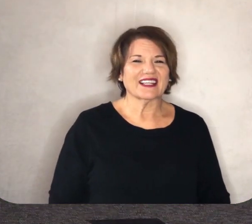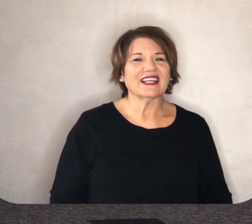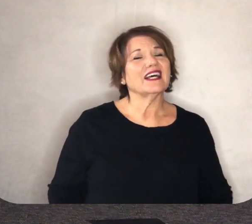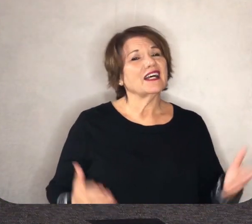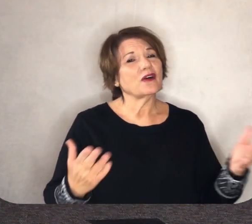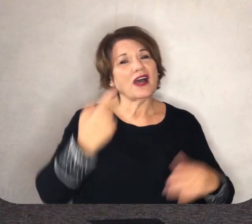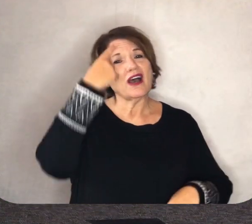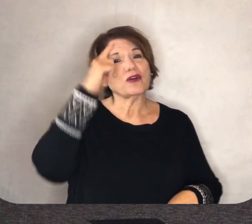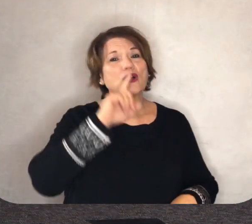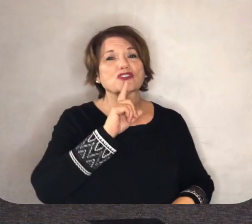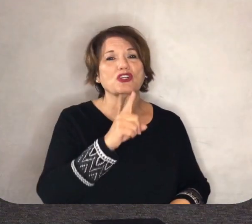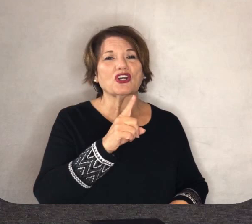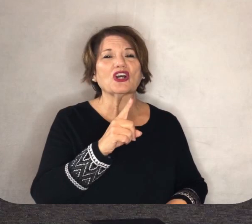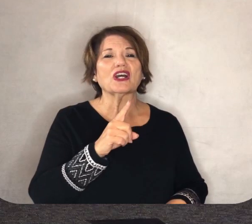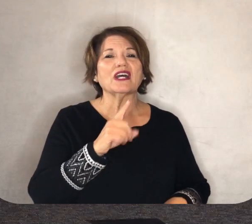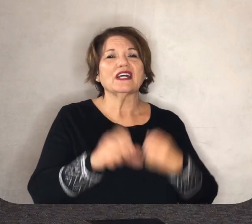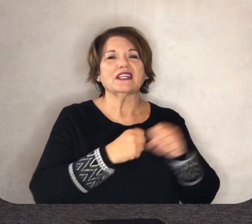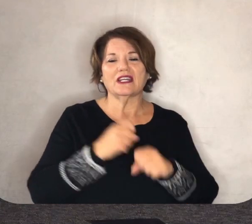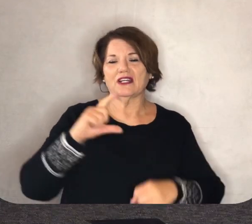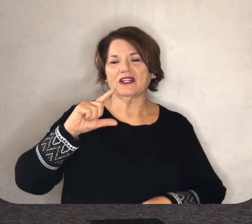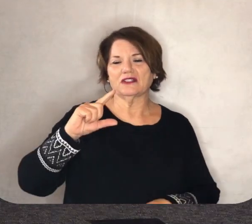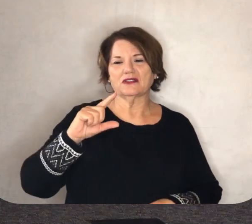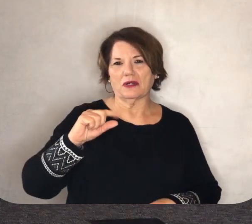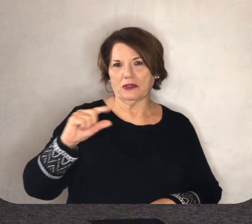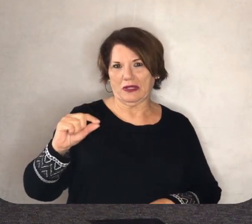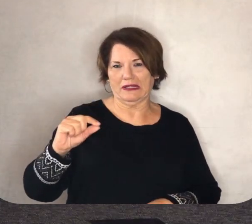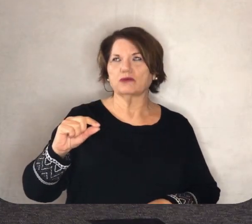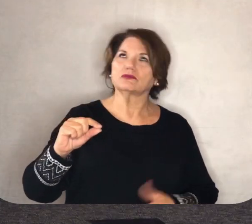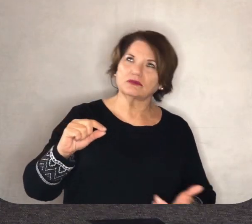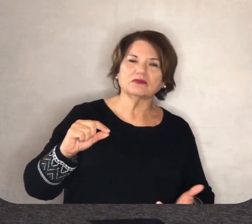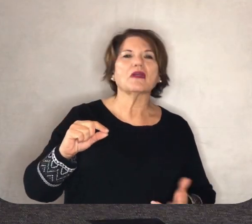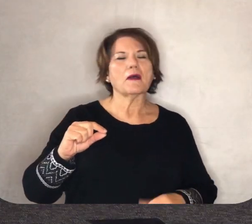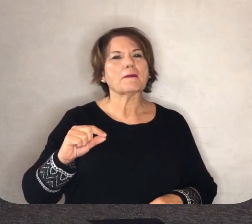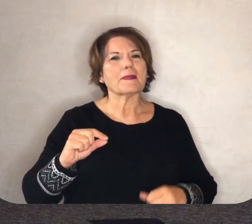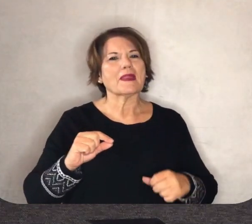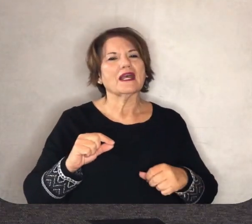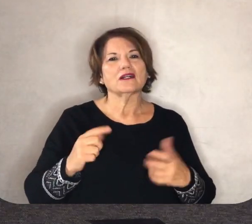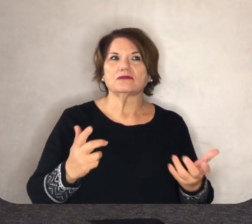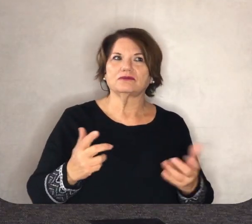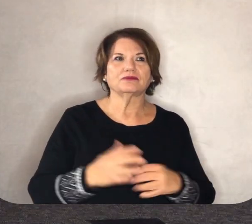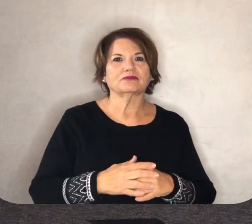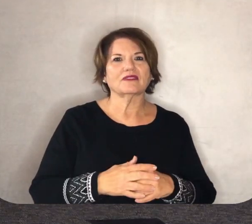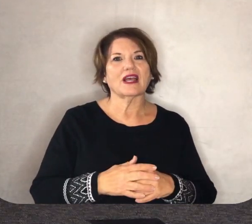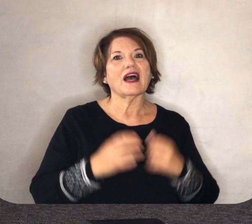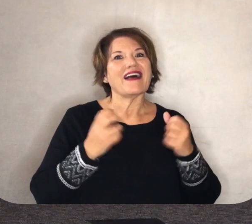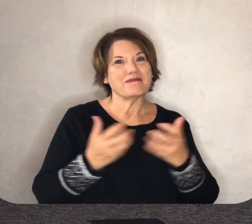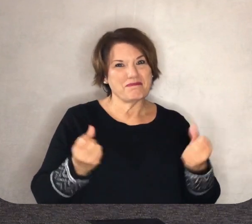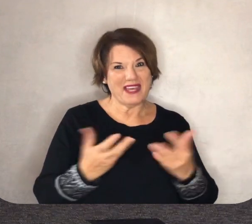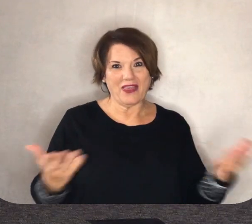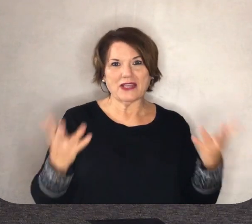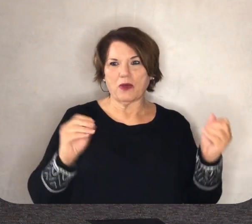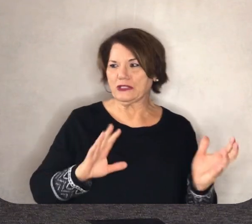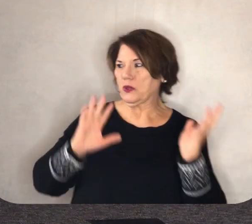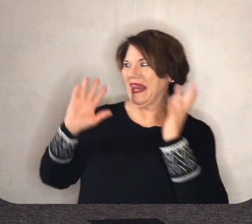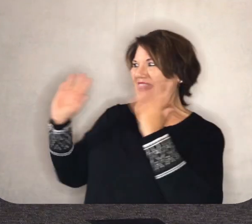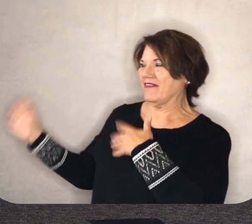For sure, in the year 2020, there is a lot to we want to leave behind, and there's a lot